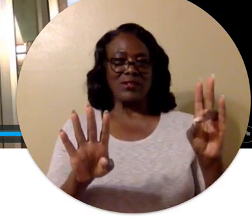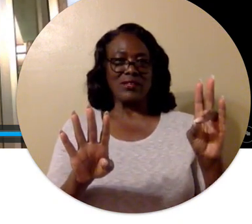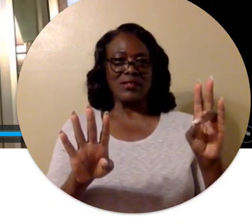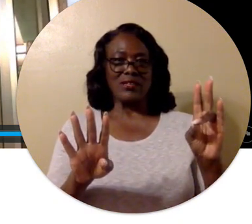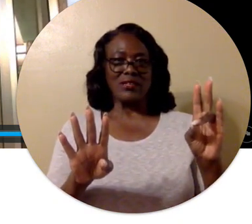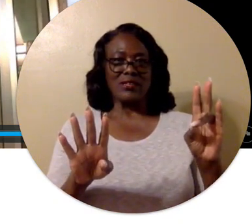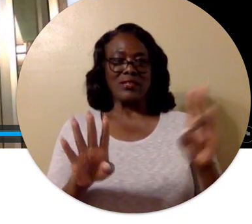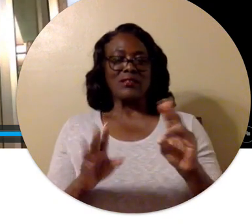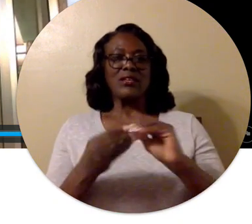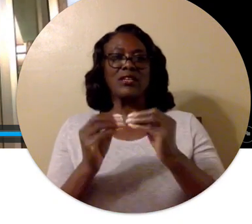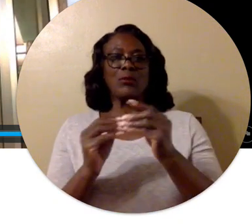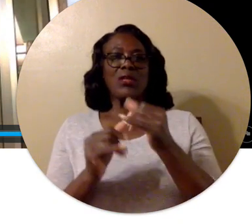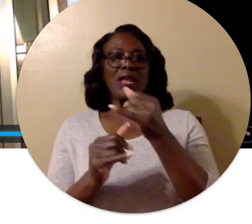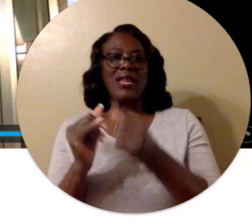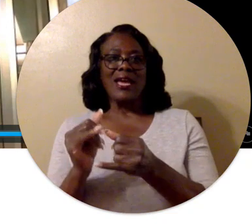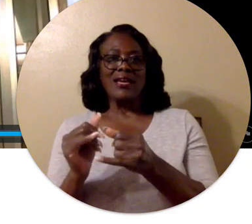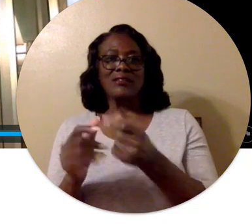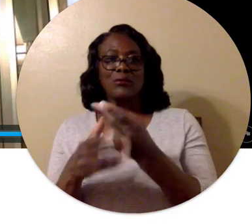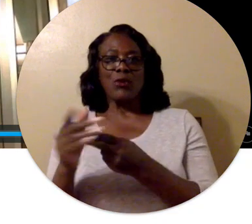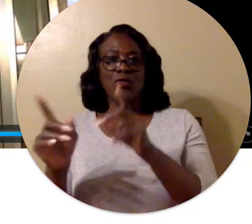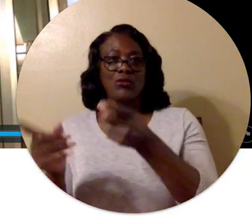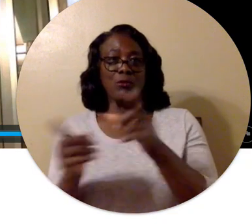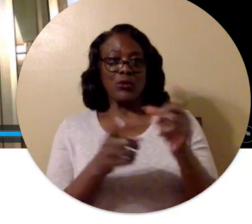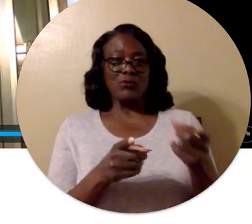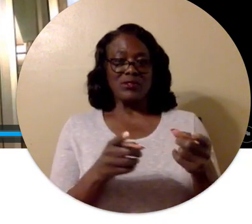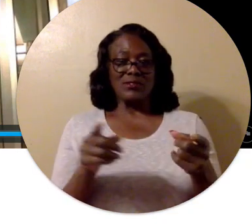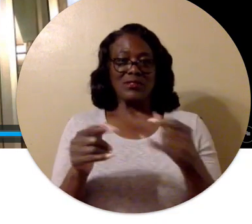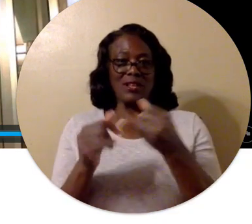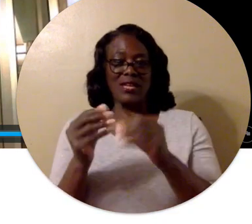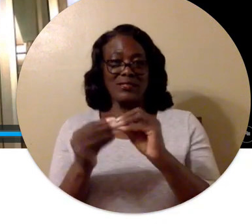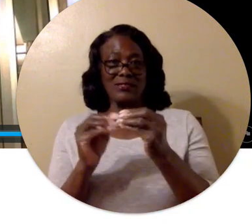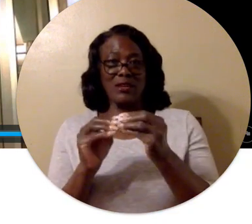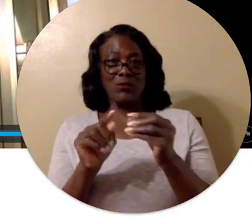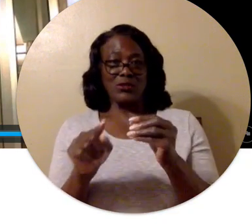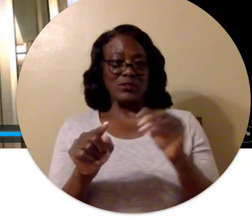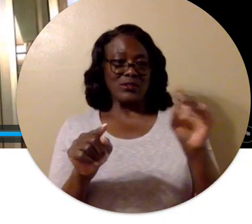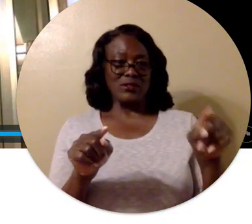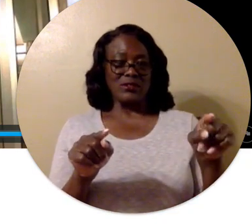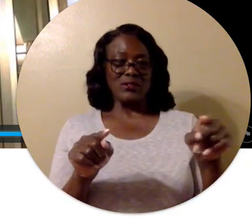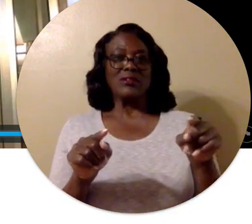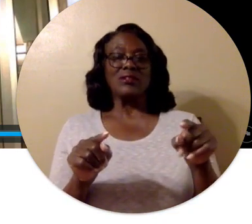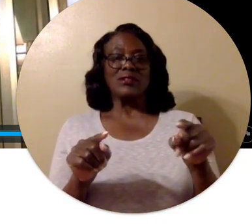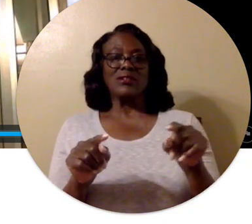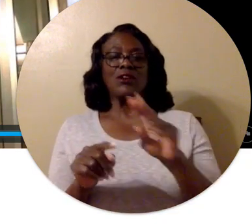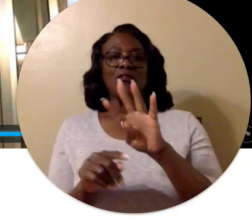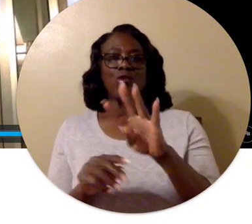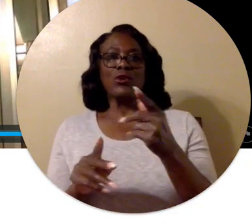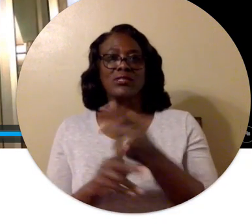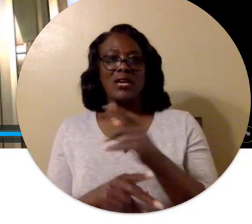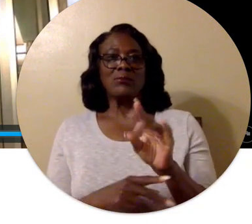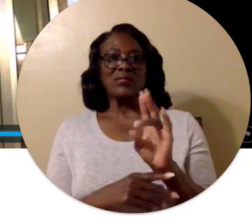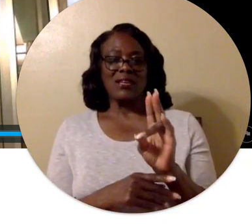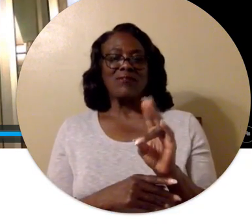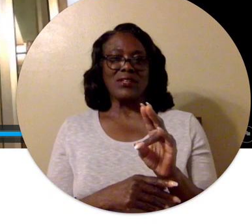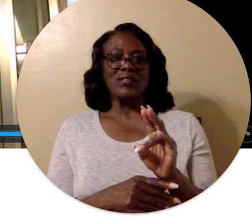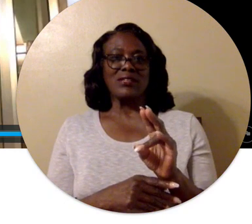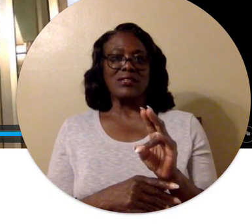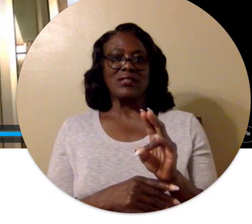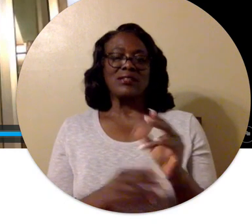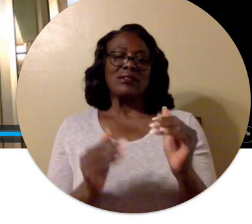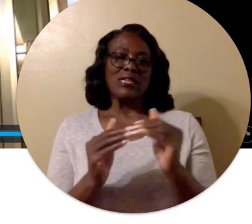are last in both of my parentheses. So I've got 4 times 7, which is